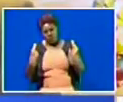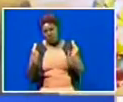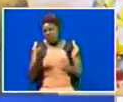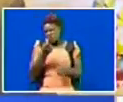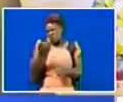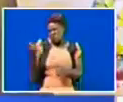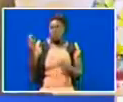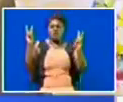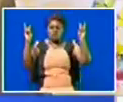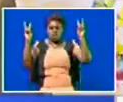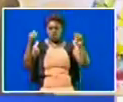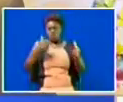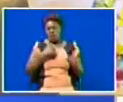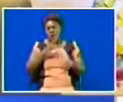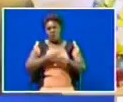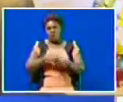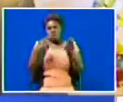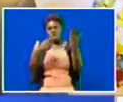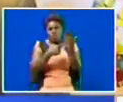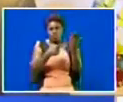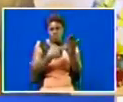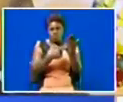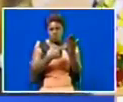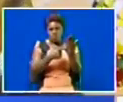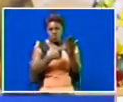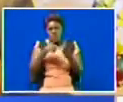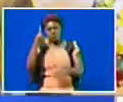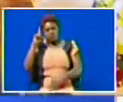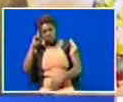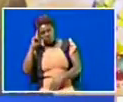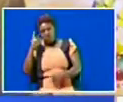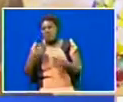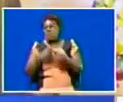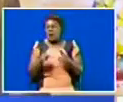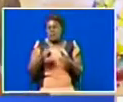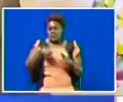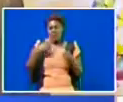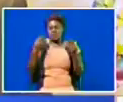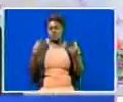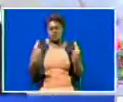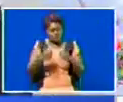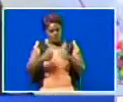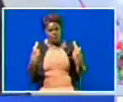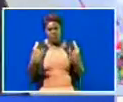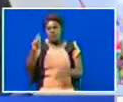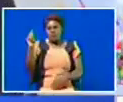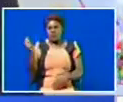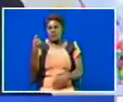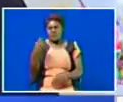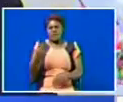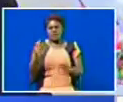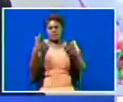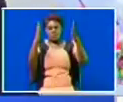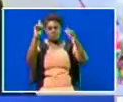from one or two issues in terms of logistics here and there, accommodation and so forth, but which we were able to sort out. Kenyans must